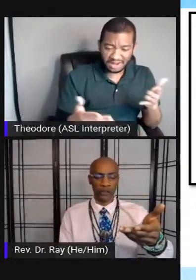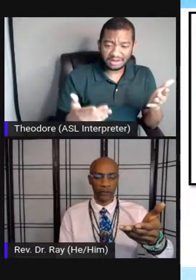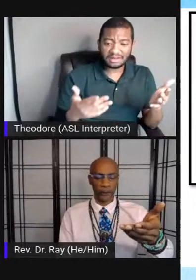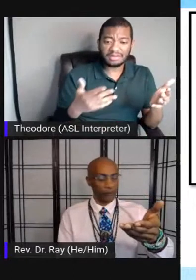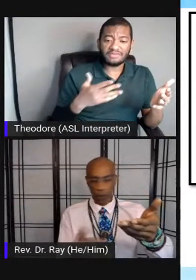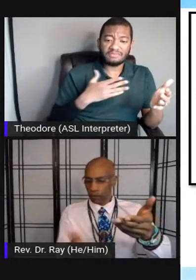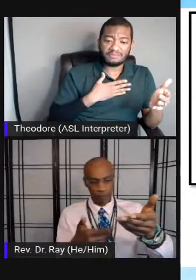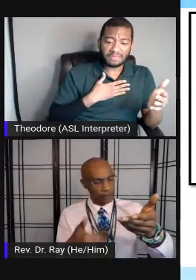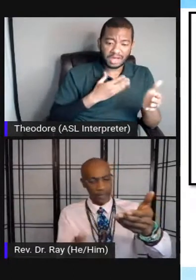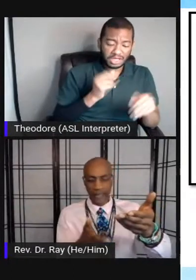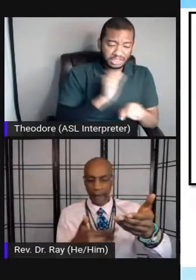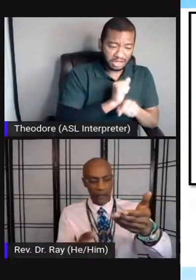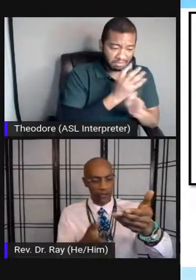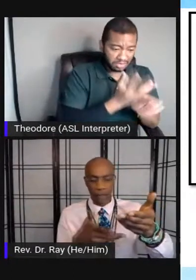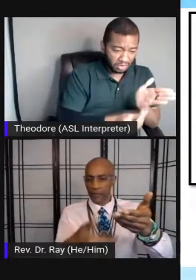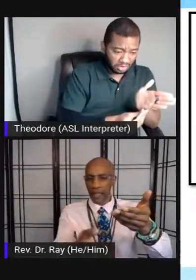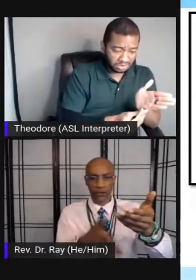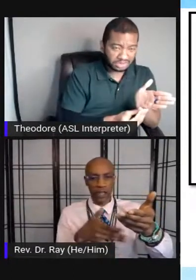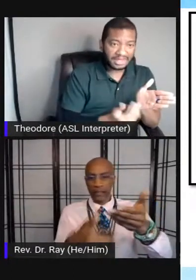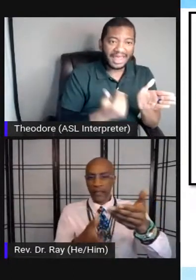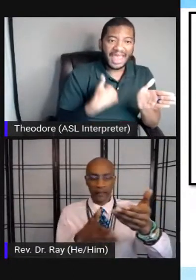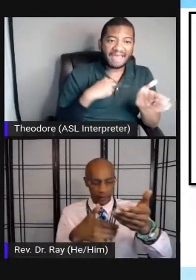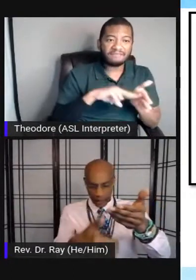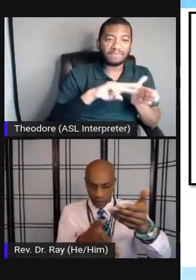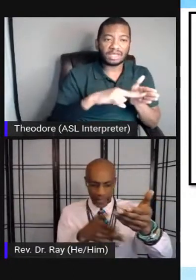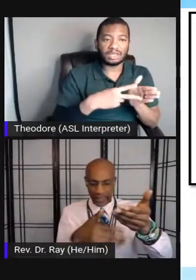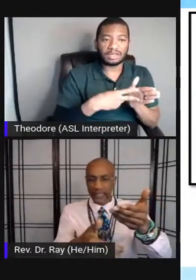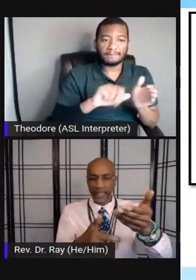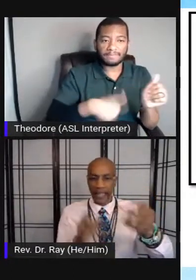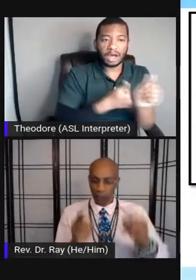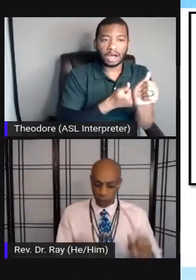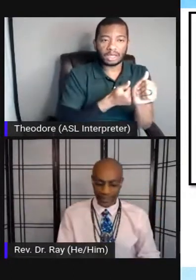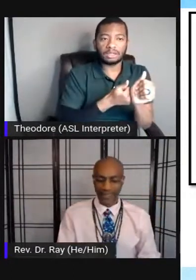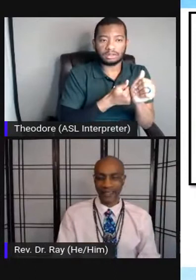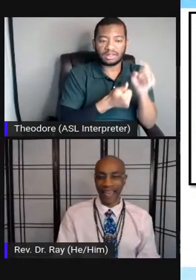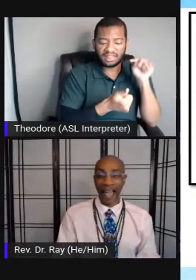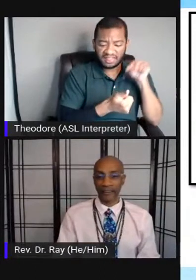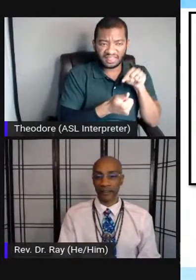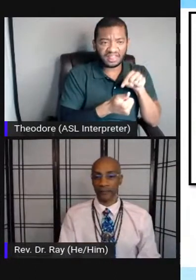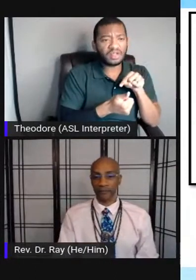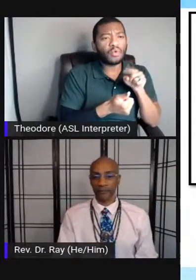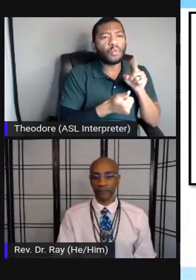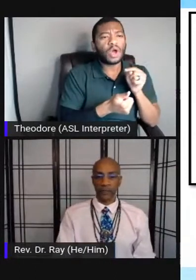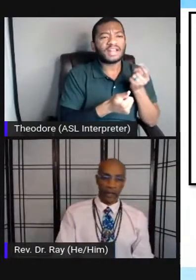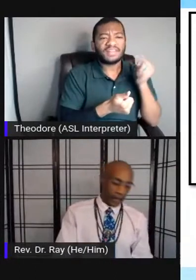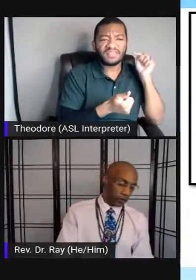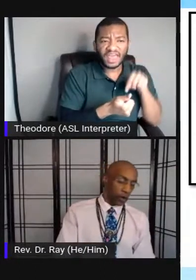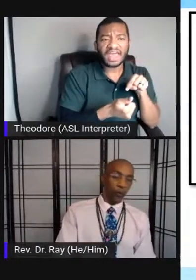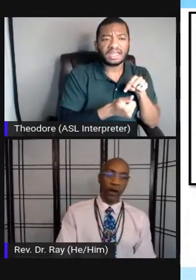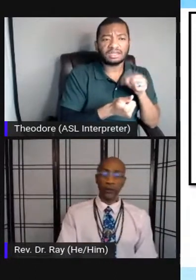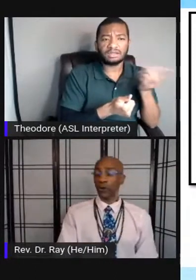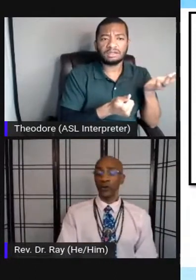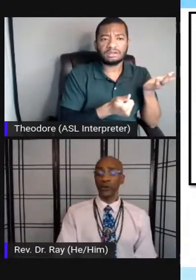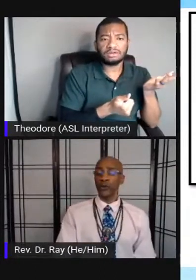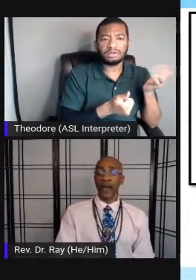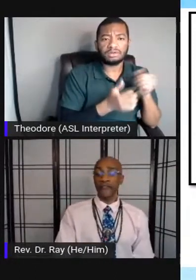homeless? Nope. Beneath that, there's something else that is being indicated. What is that? And then